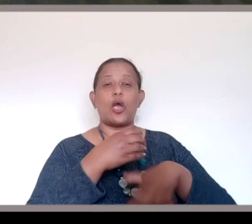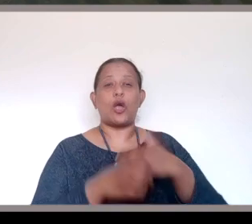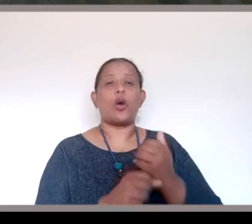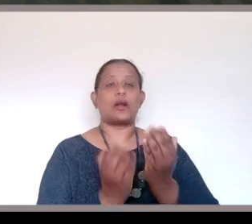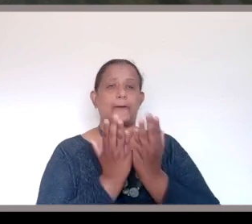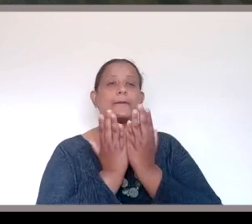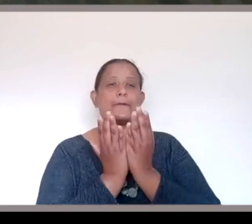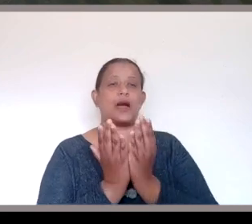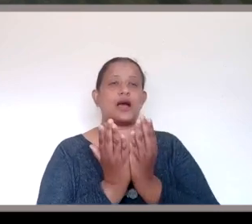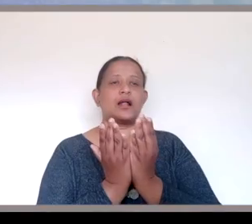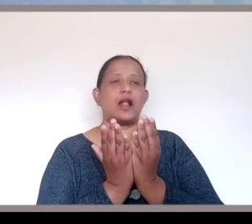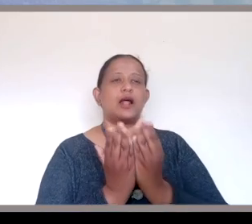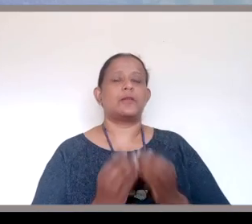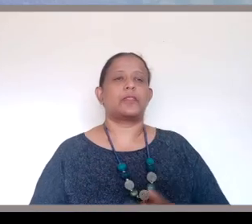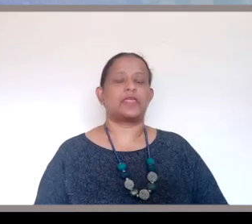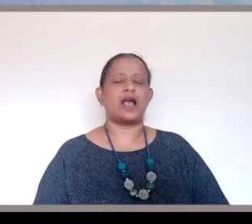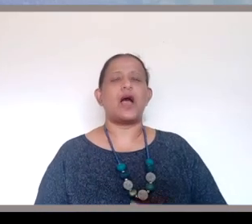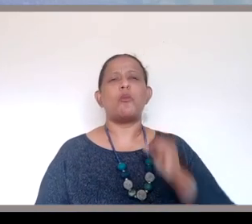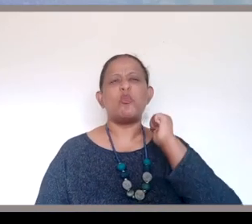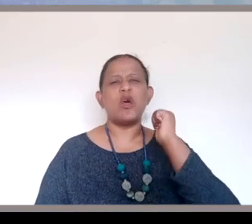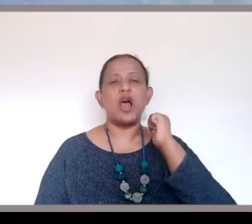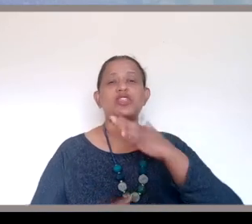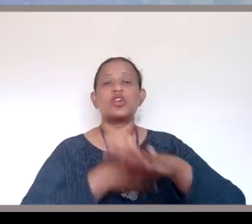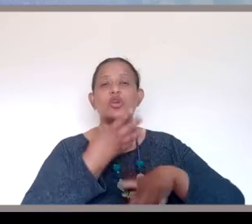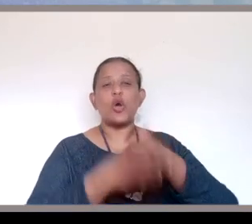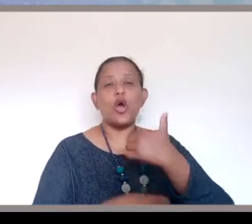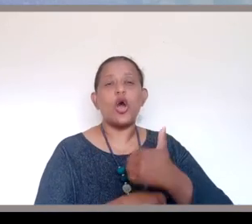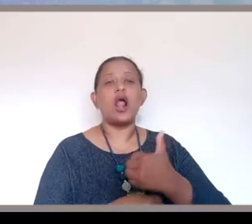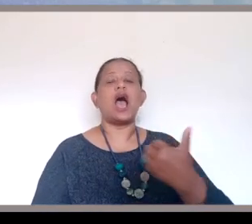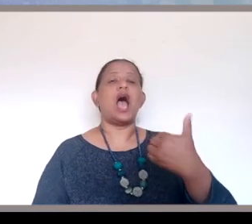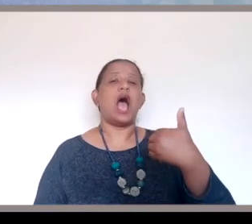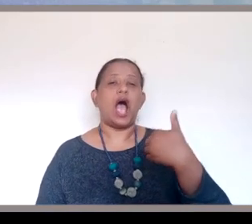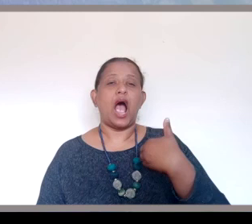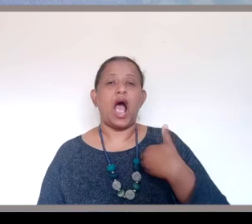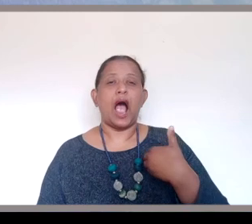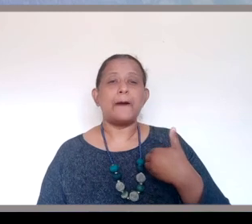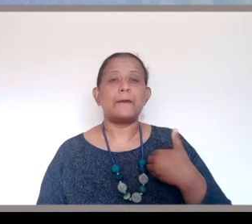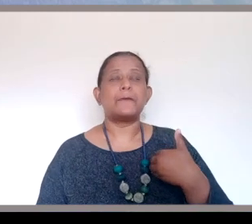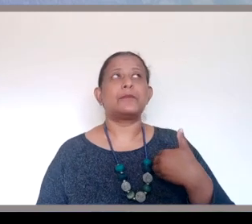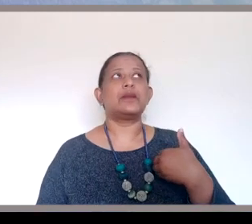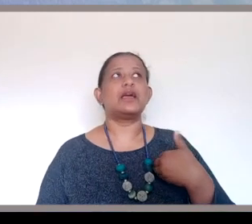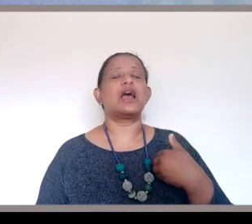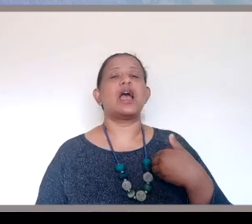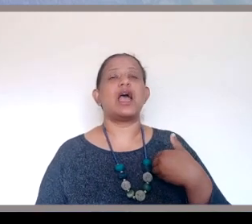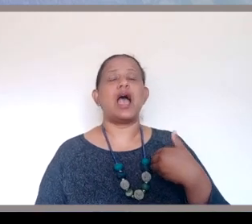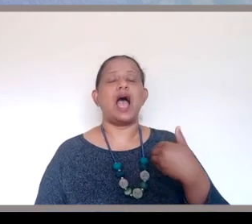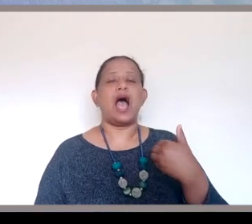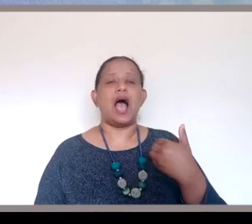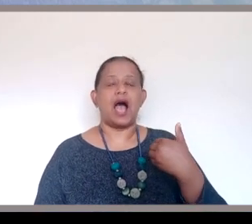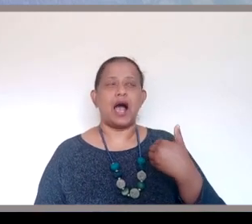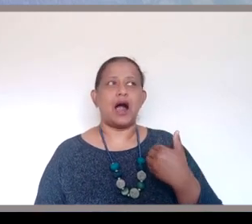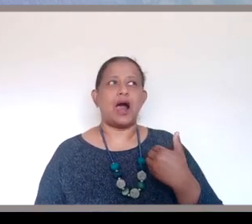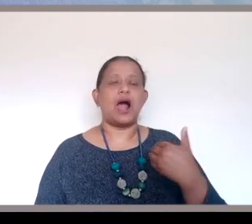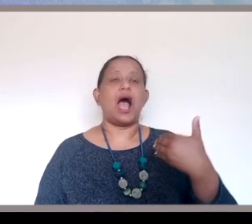to 15 today on what God has to say about man's oldest problem. And what is man's oldest